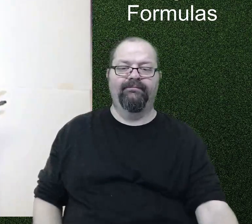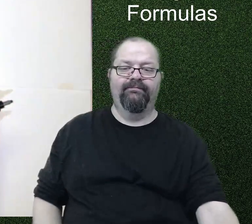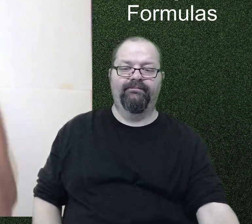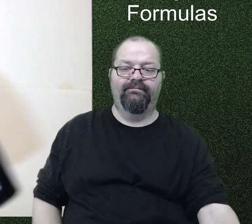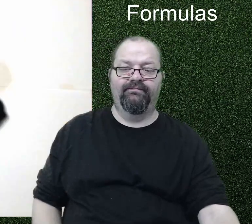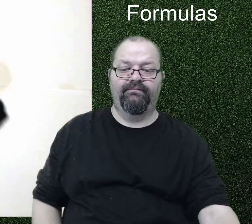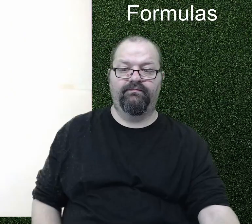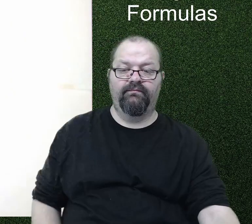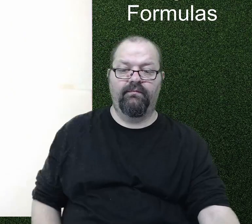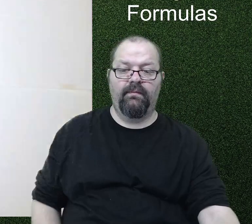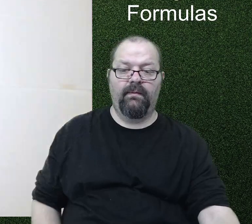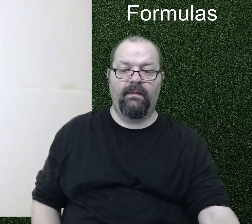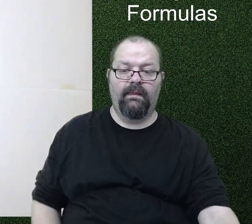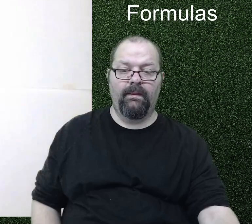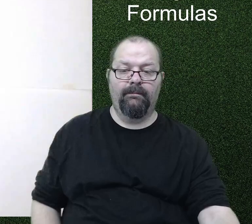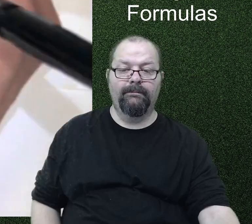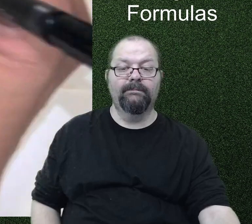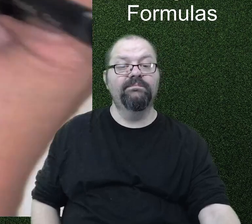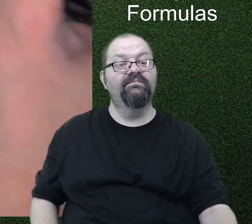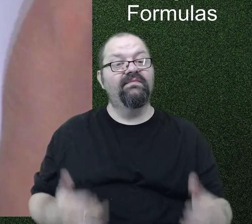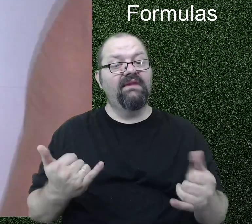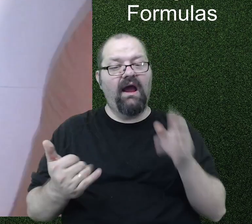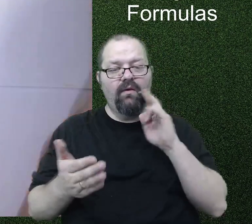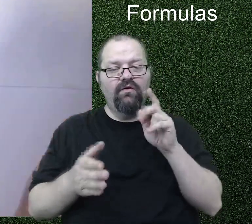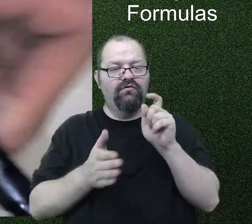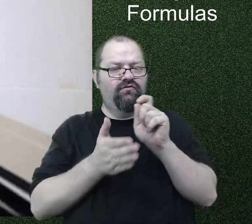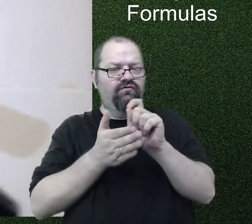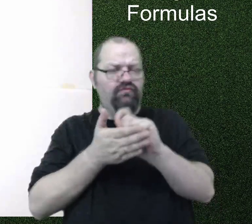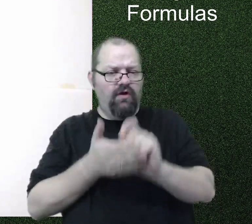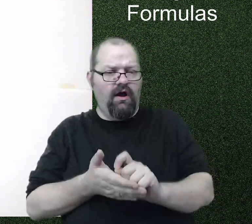I'm going to draw my picture again. I'm going to try to draw it a little bit bigger.